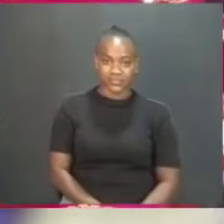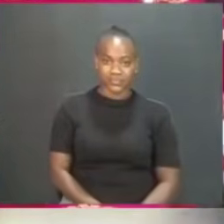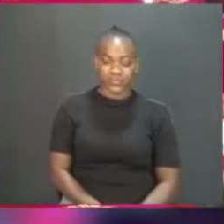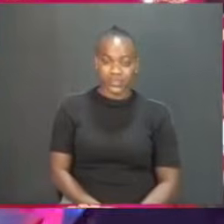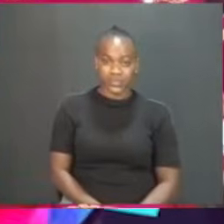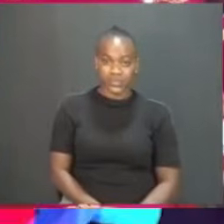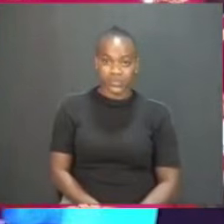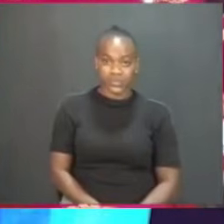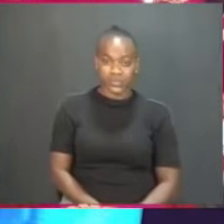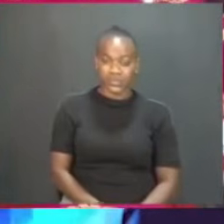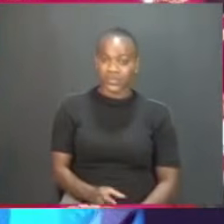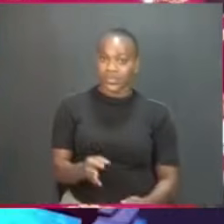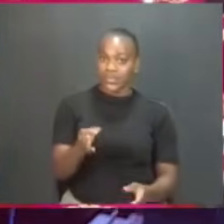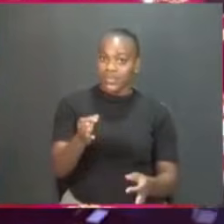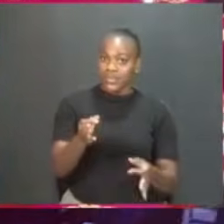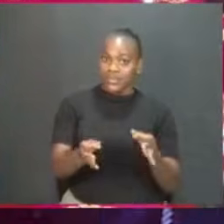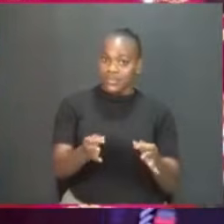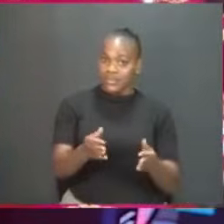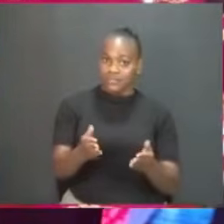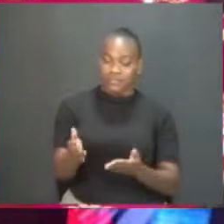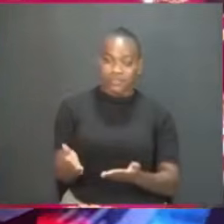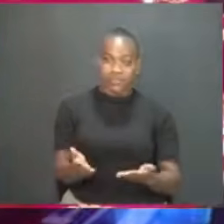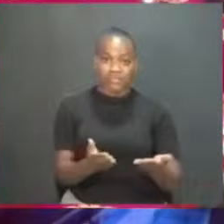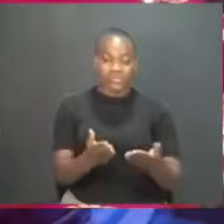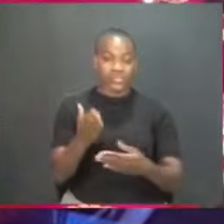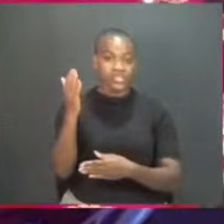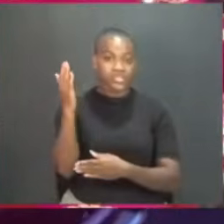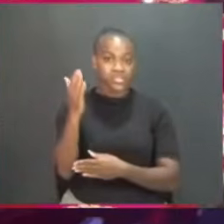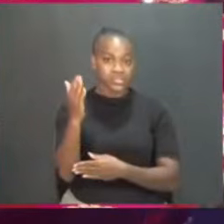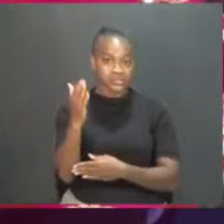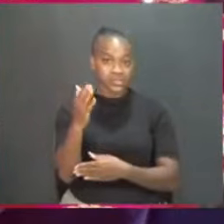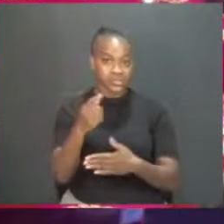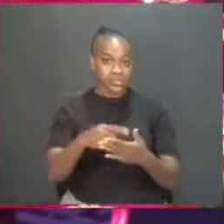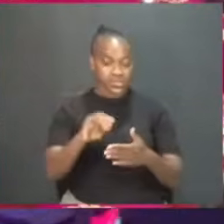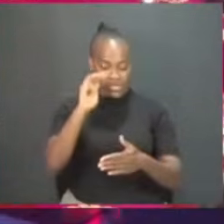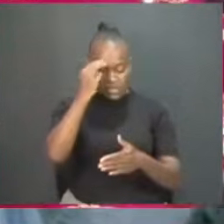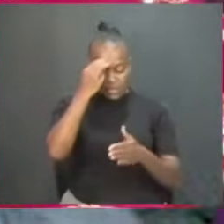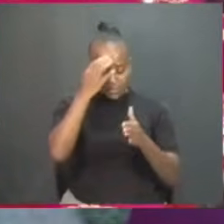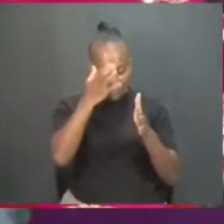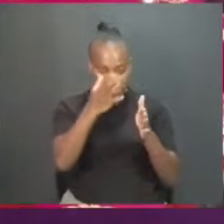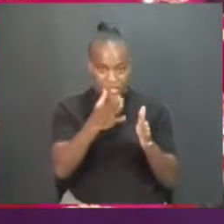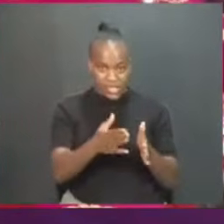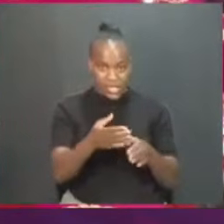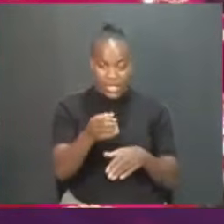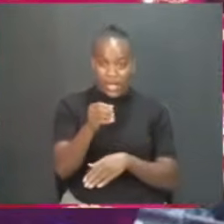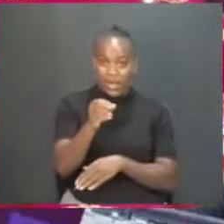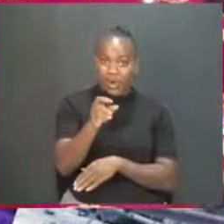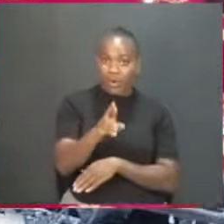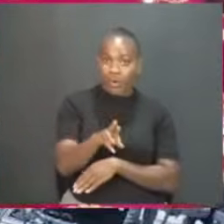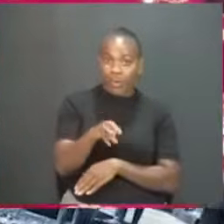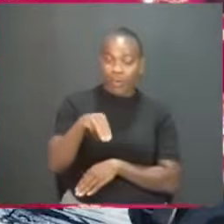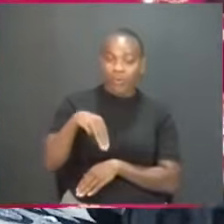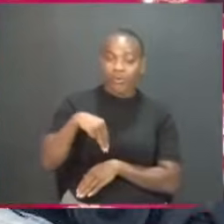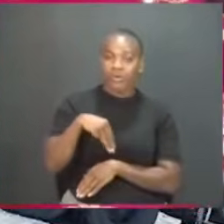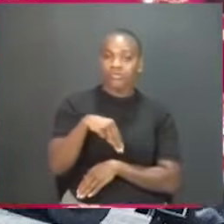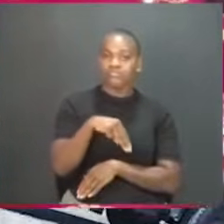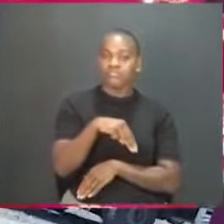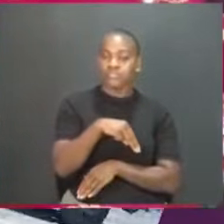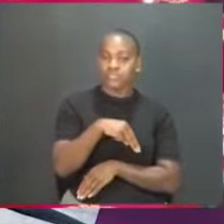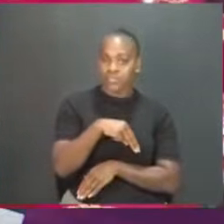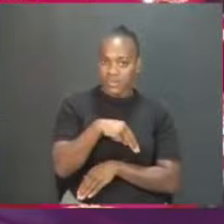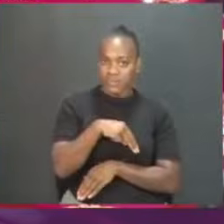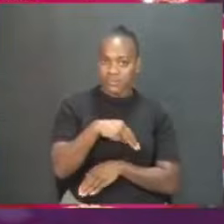Whether he was going to make the statement as a minister or as a member of the